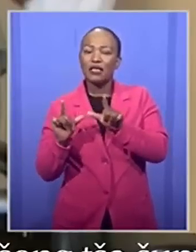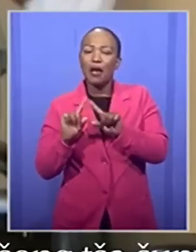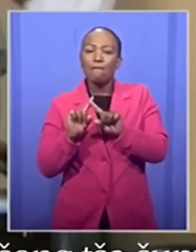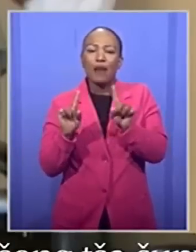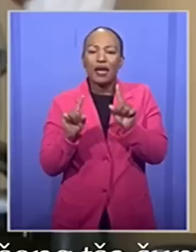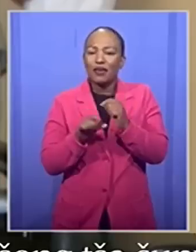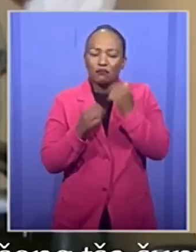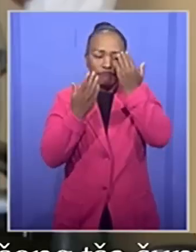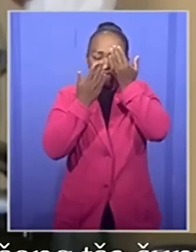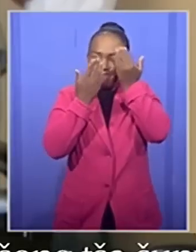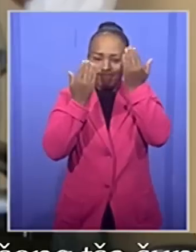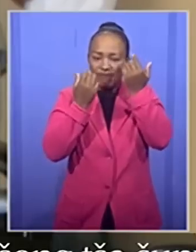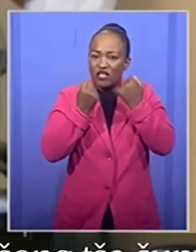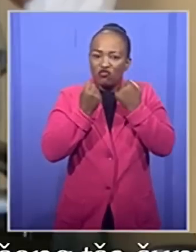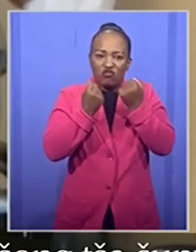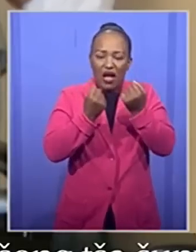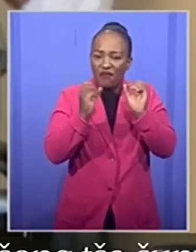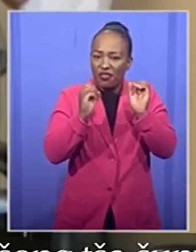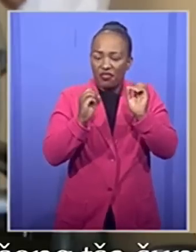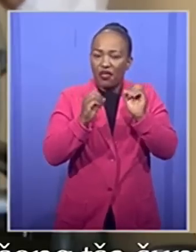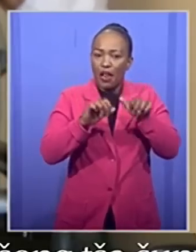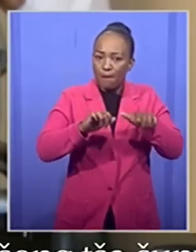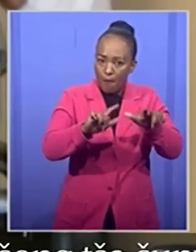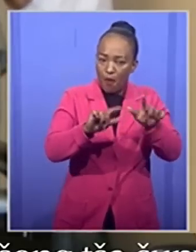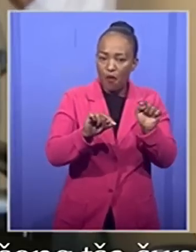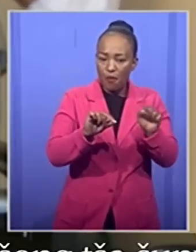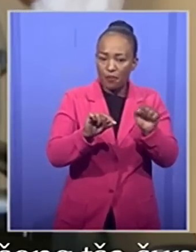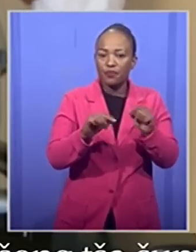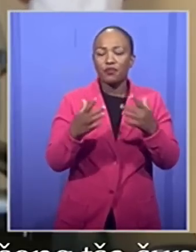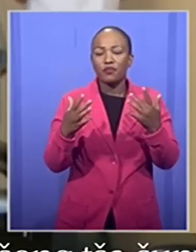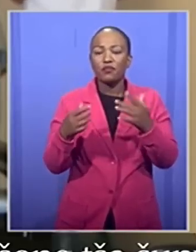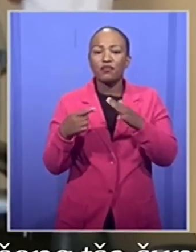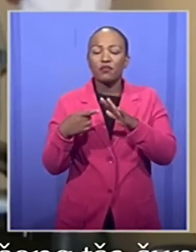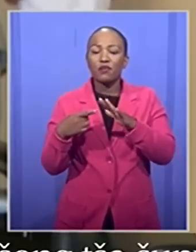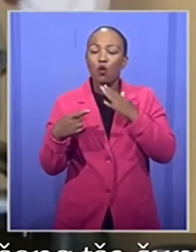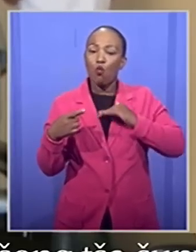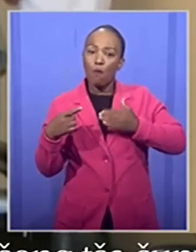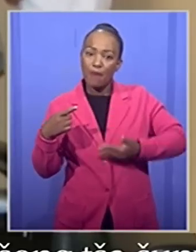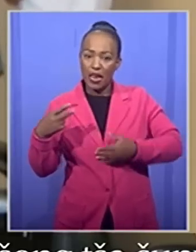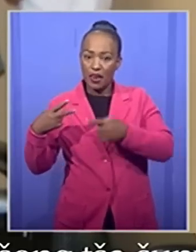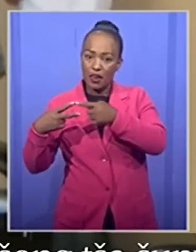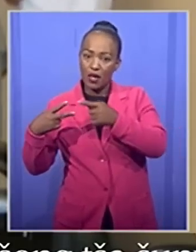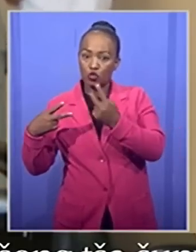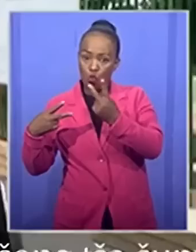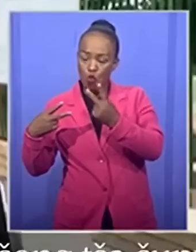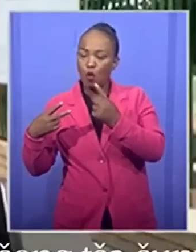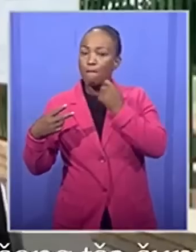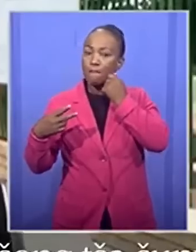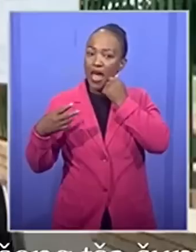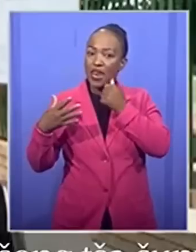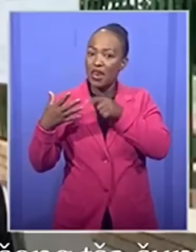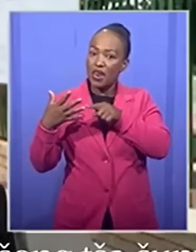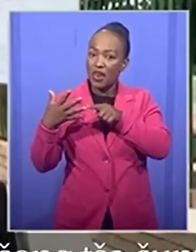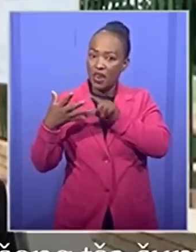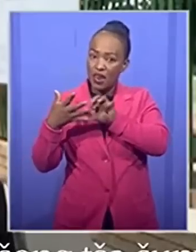le ka mono province ya Limpopo. Bao ba golegilwego go akaretša basadi ba babedi le banna ba bararo. Ke